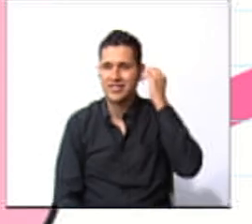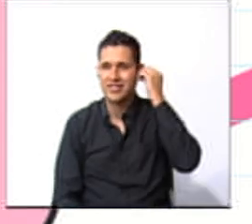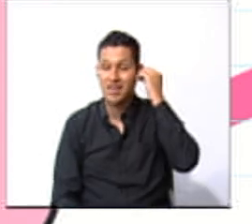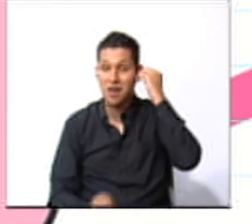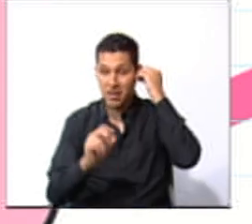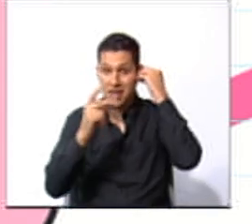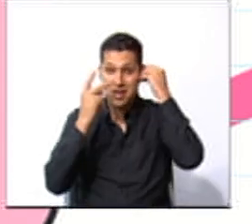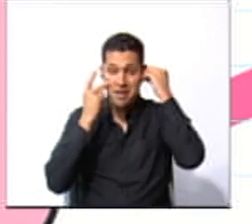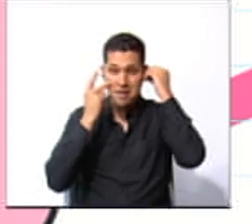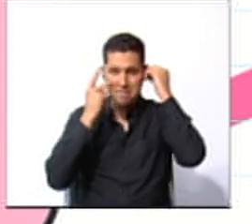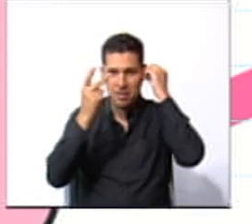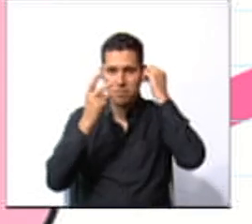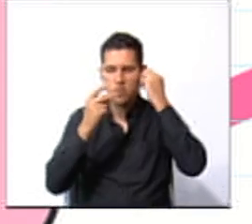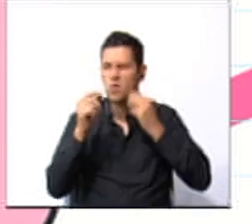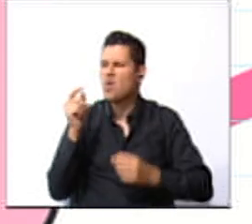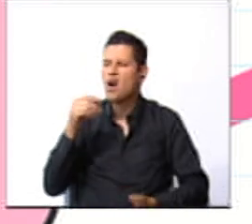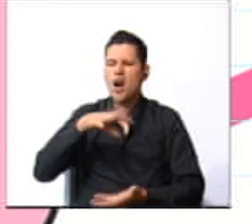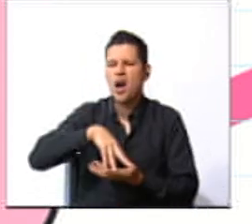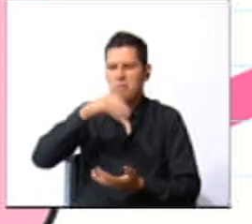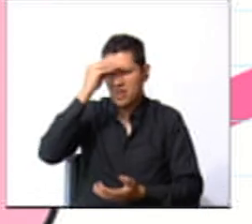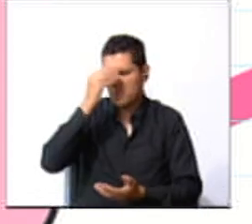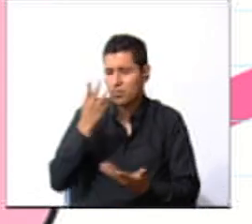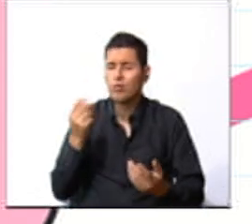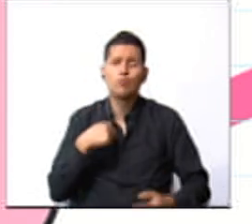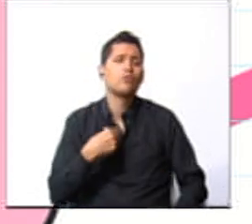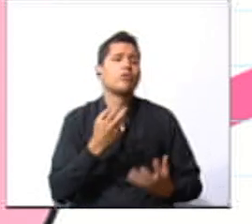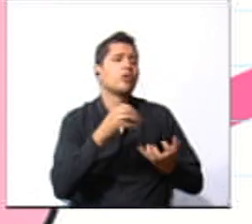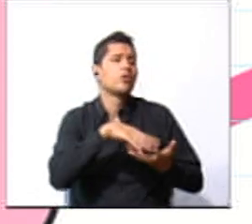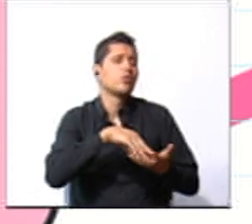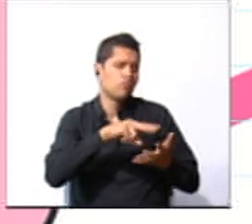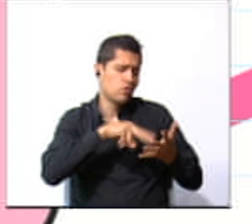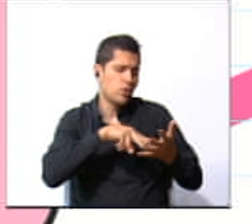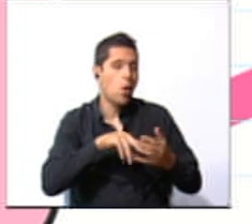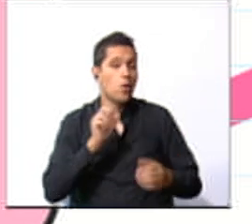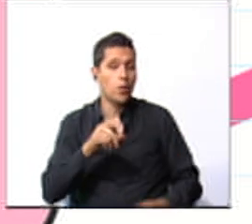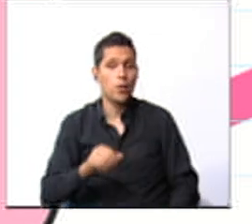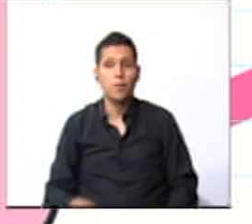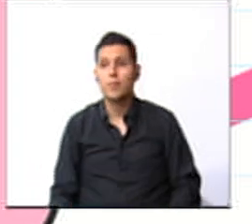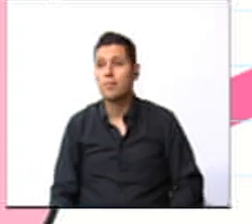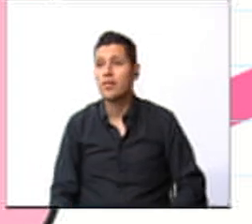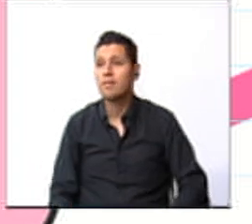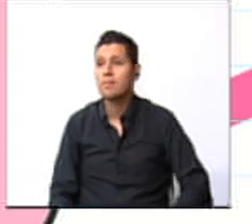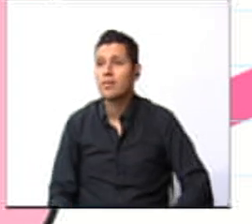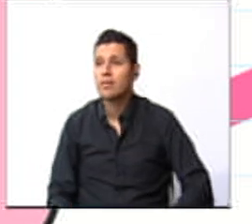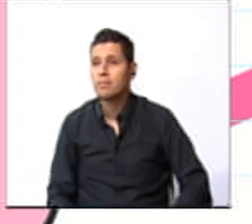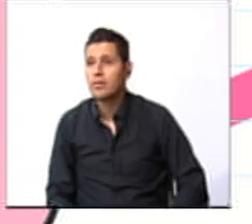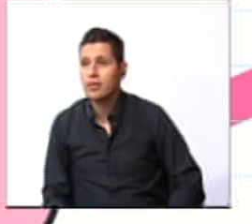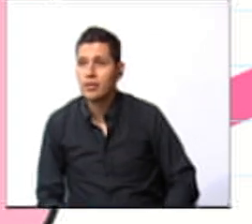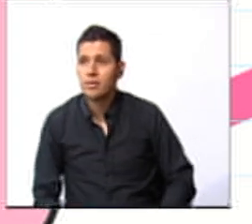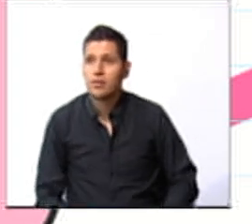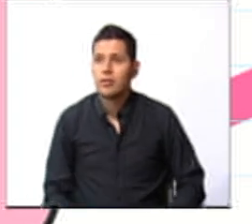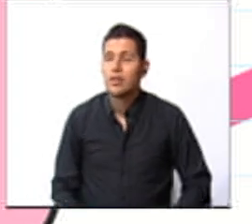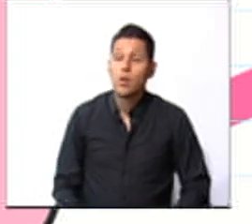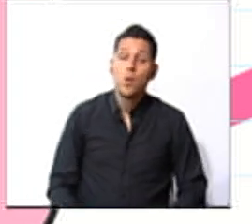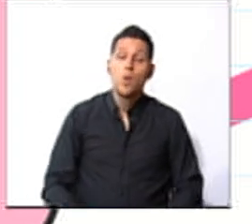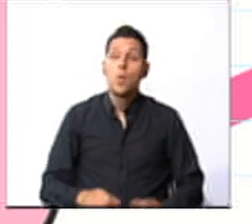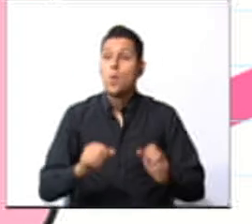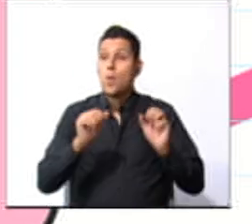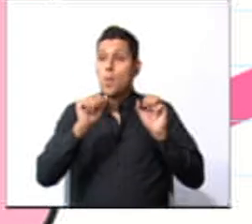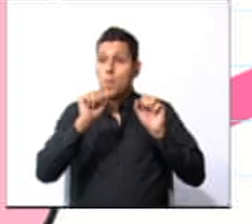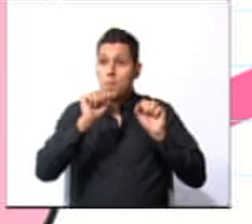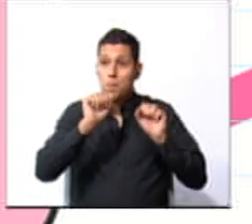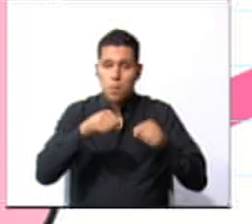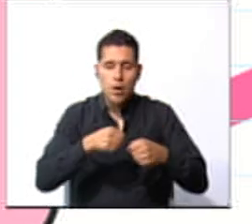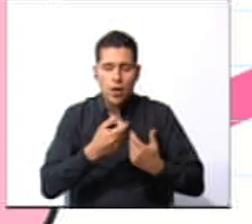Let's see what we learned. Teacher, I want to read. Okay, I can infer meaning of vocabulary and key phrases in